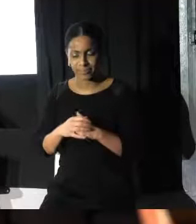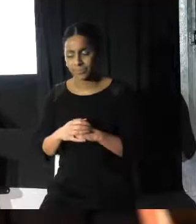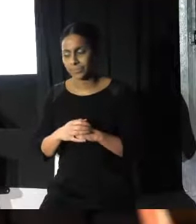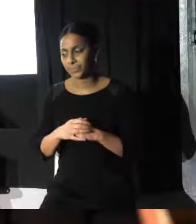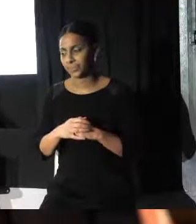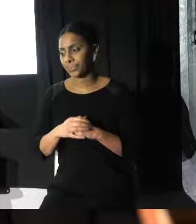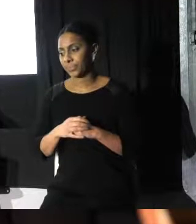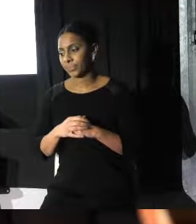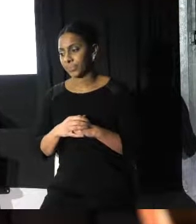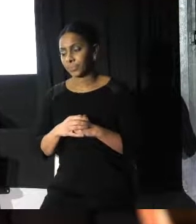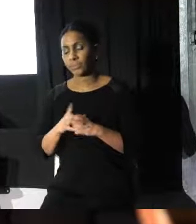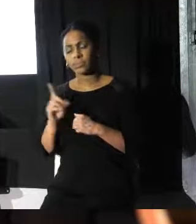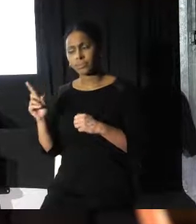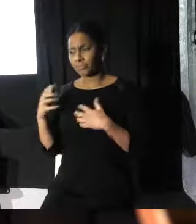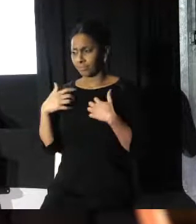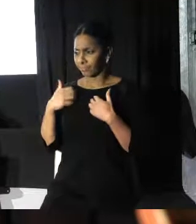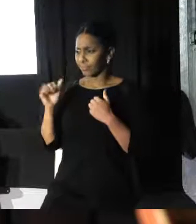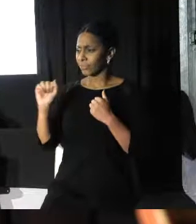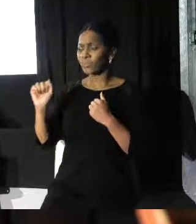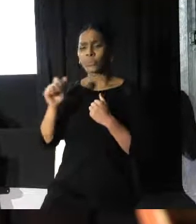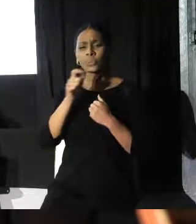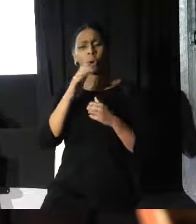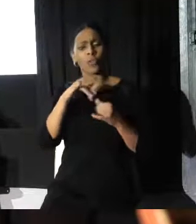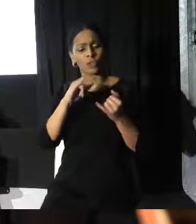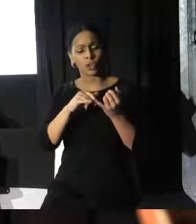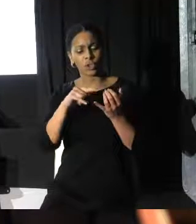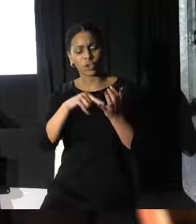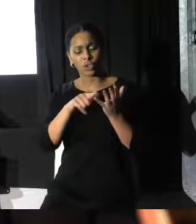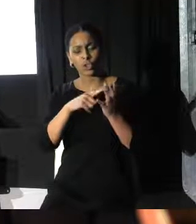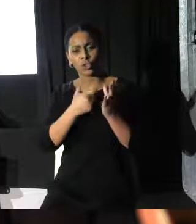Stuart Hall's comment in Whose Heritage about the